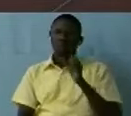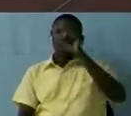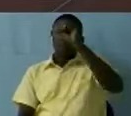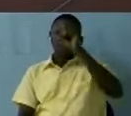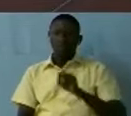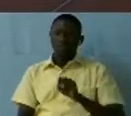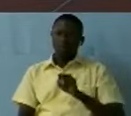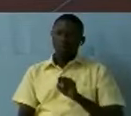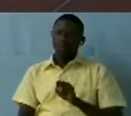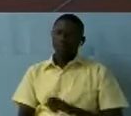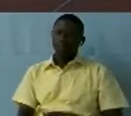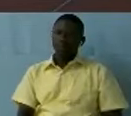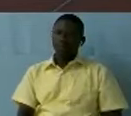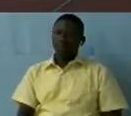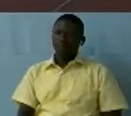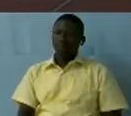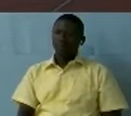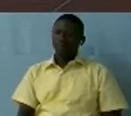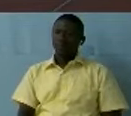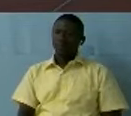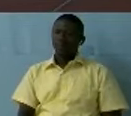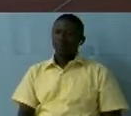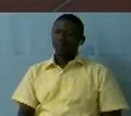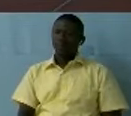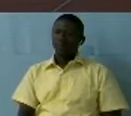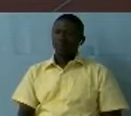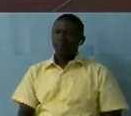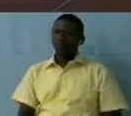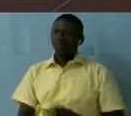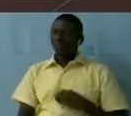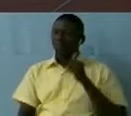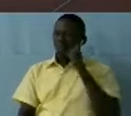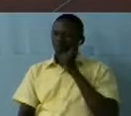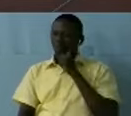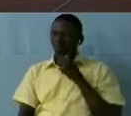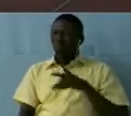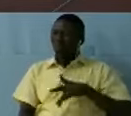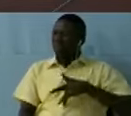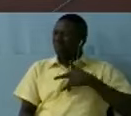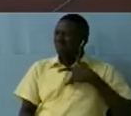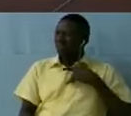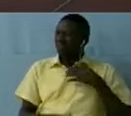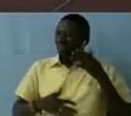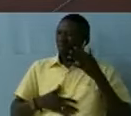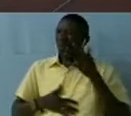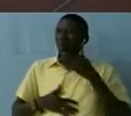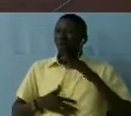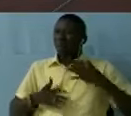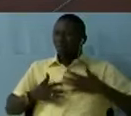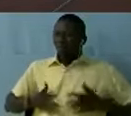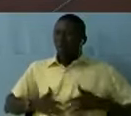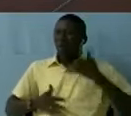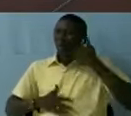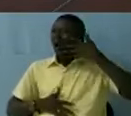July, August, and September, I used to experience some fevers during the evenings.